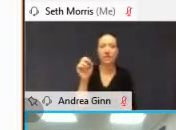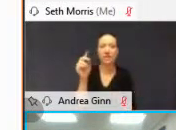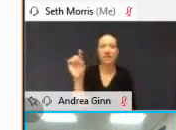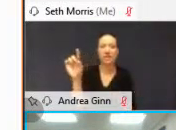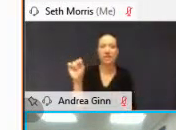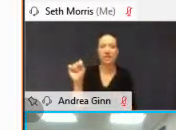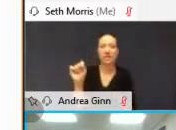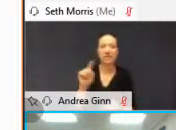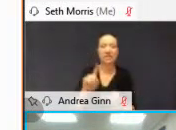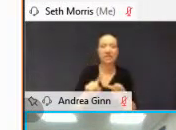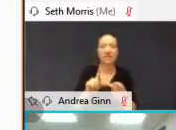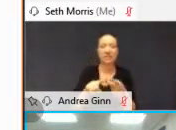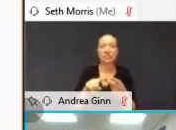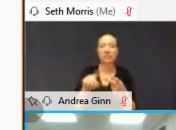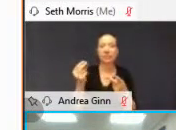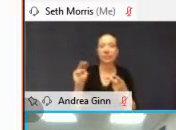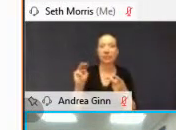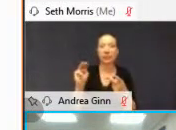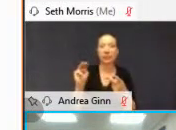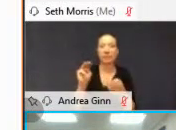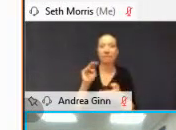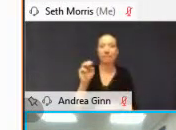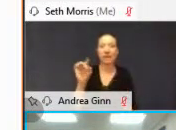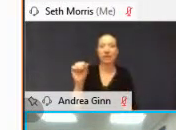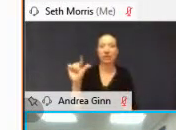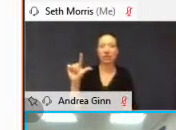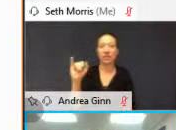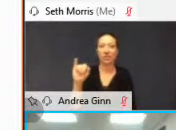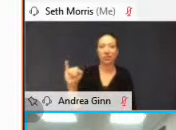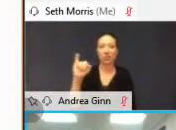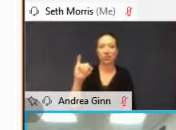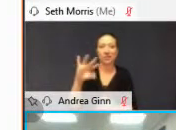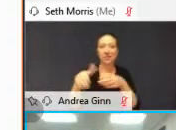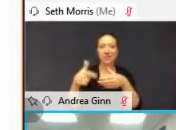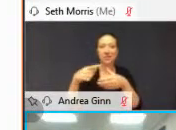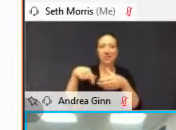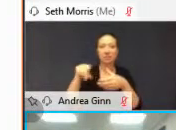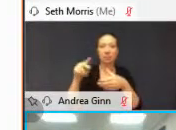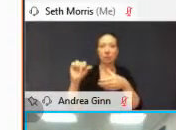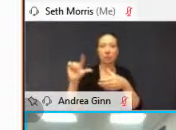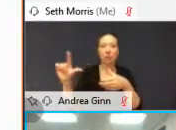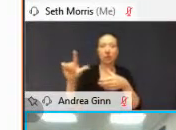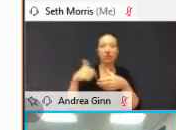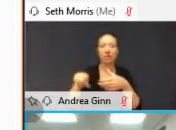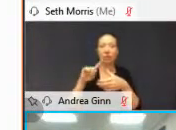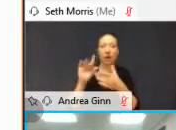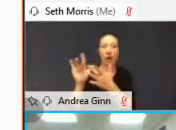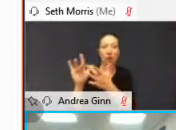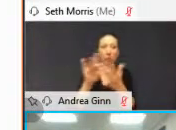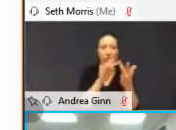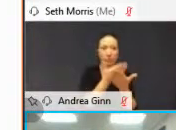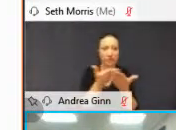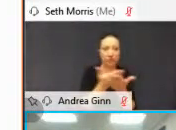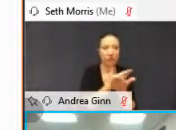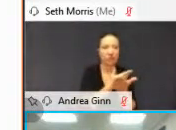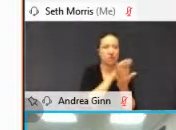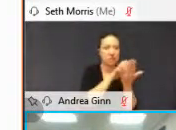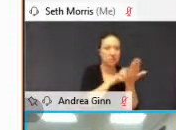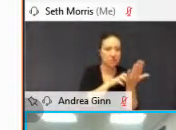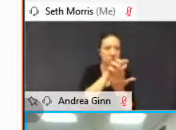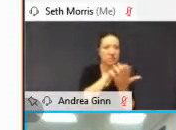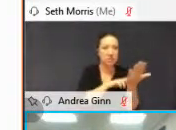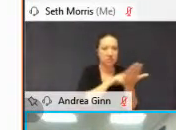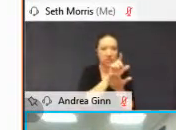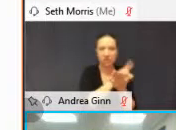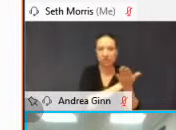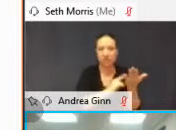Medical Insurance Pool to pull together outreach materials to make sure that New Mexicans who were facing loss of